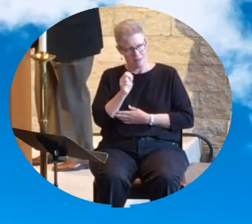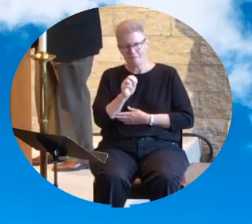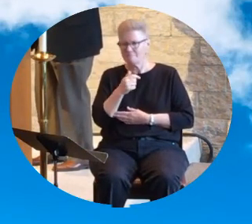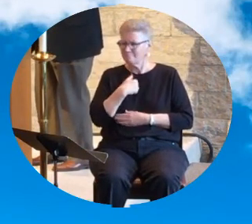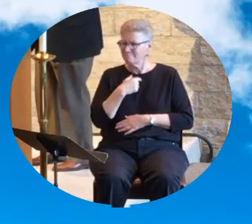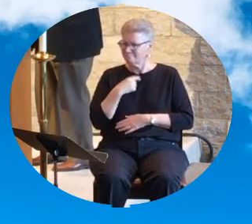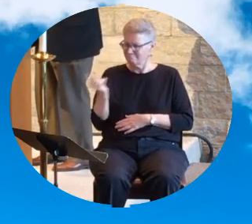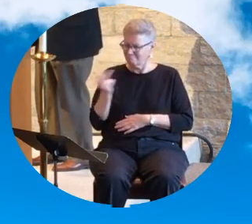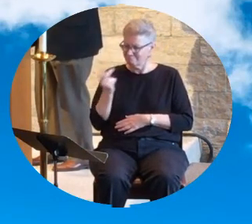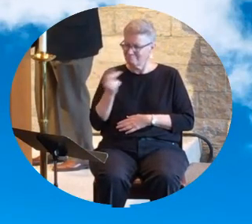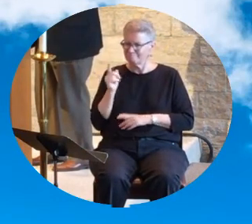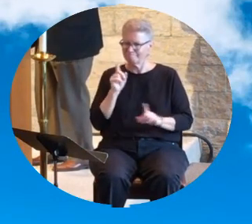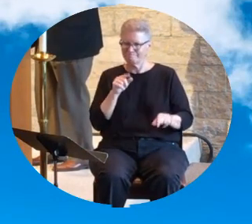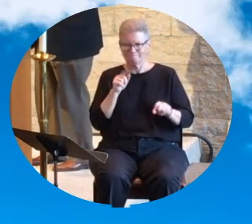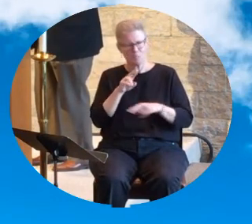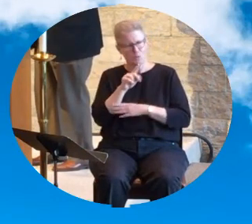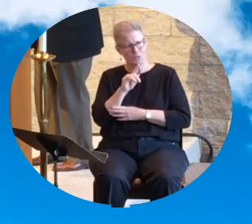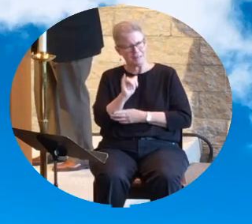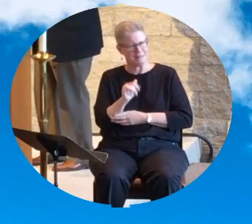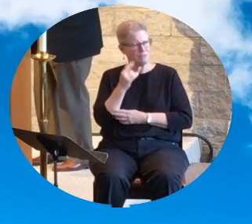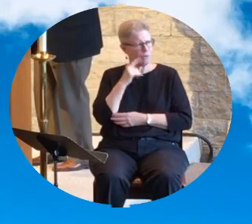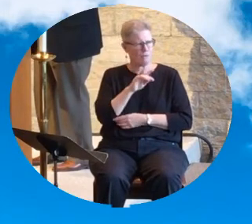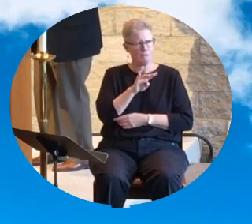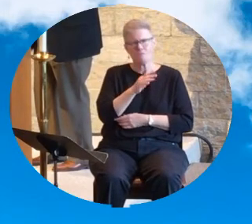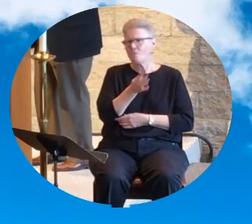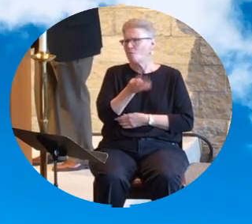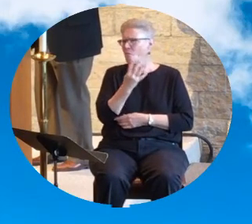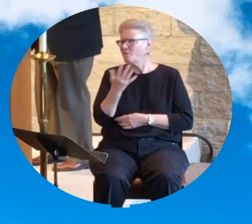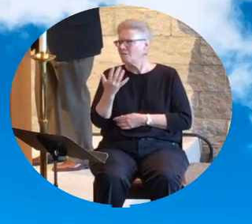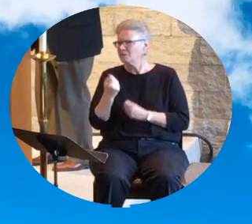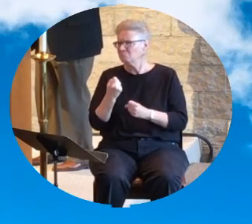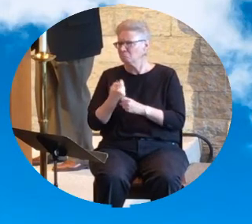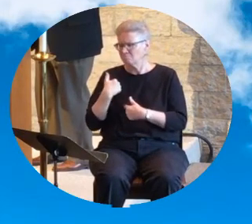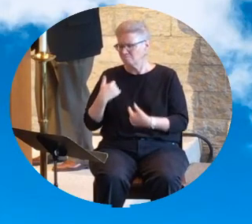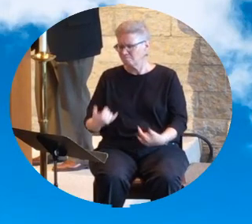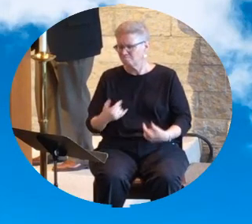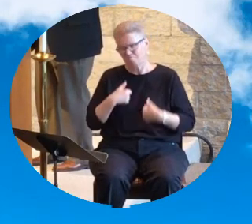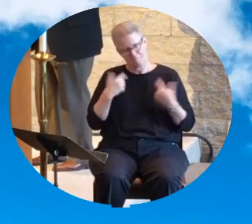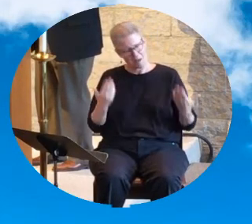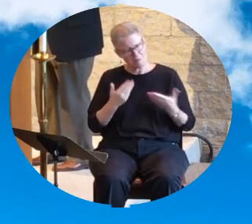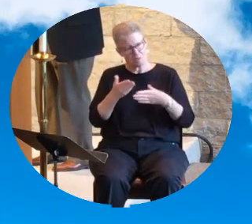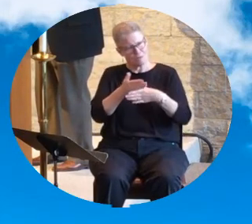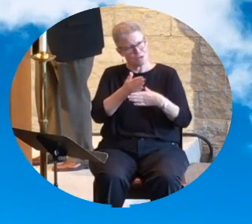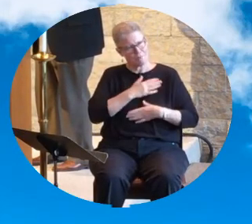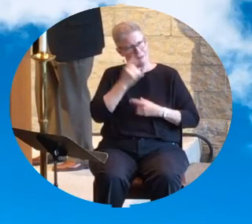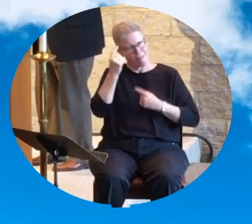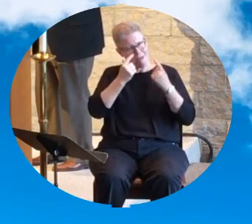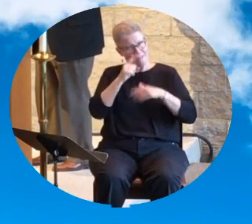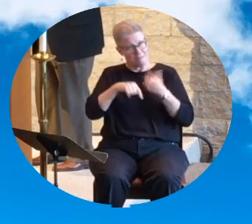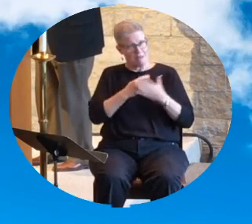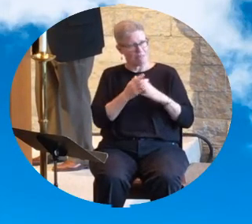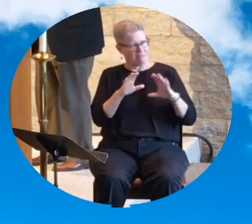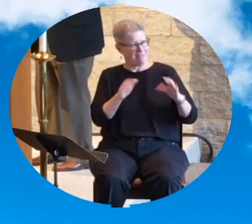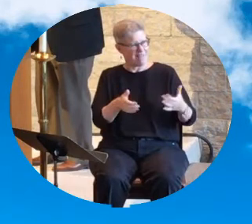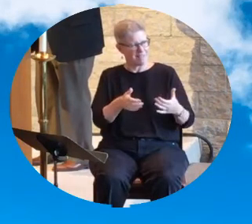4 to 5 years. I'm here today to share my thoughts on an upcoming Unity class called The Keys to the